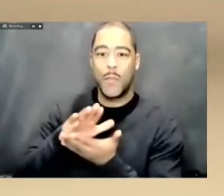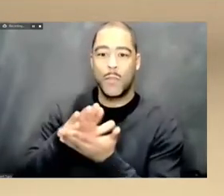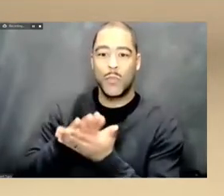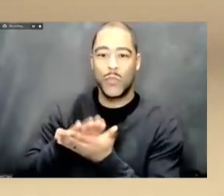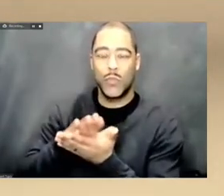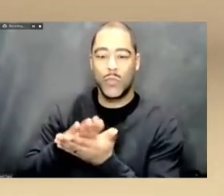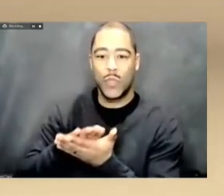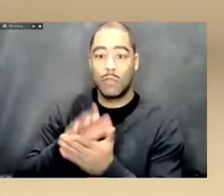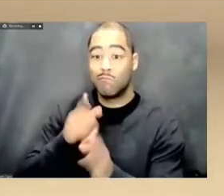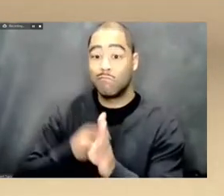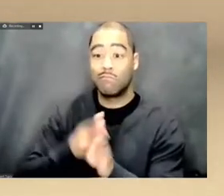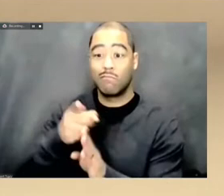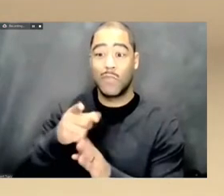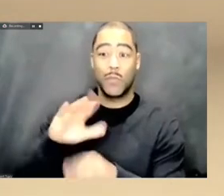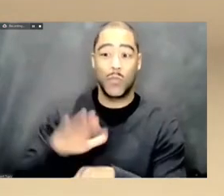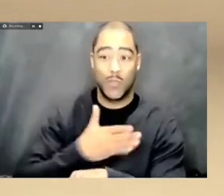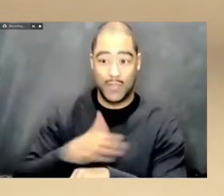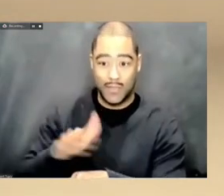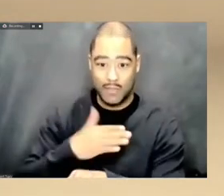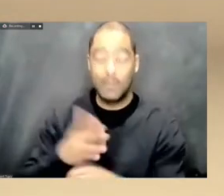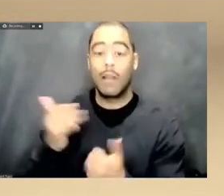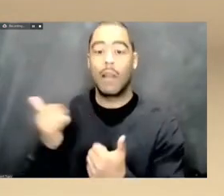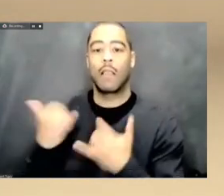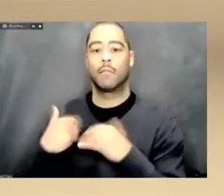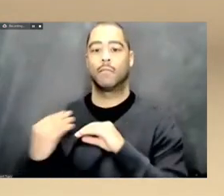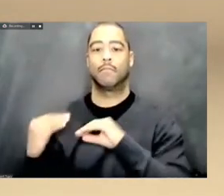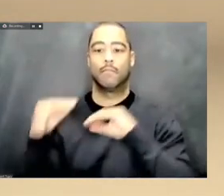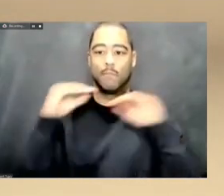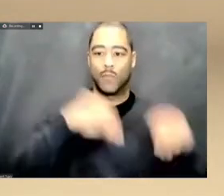Costa County, I have been involved with